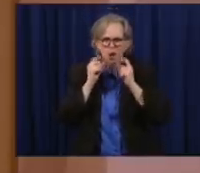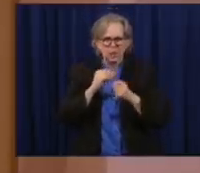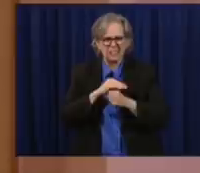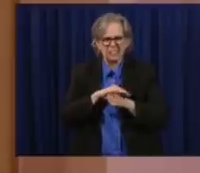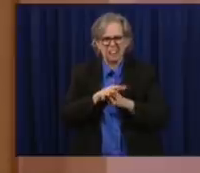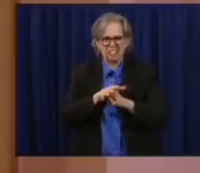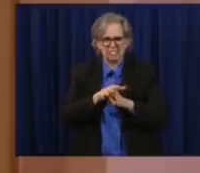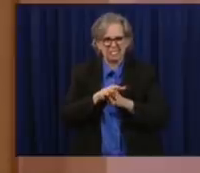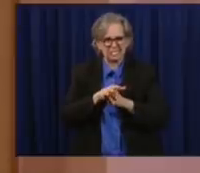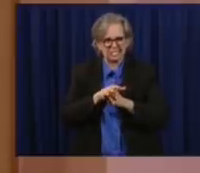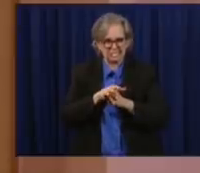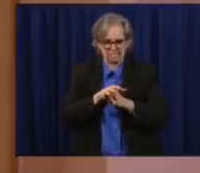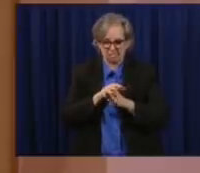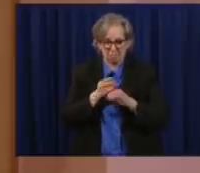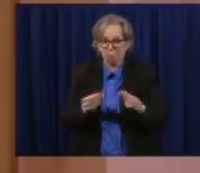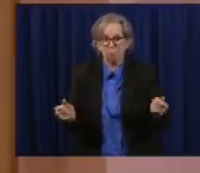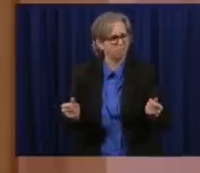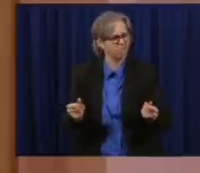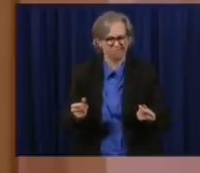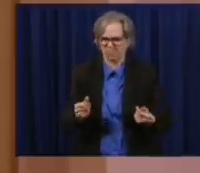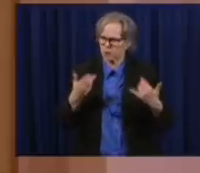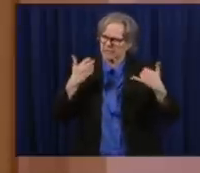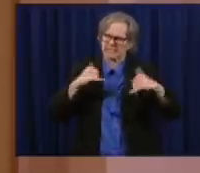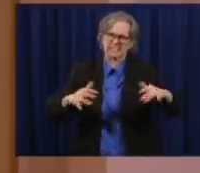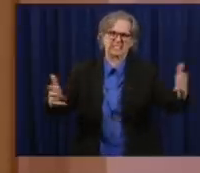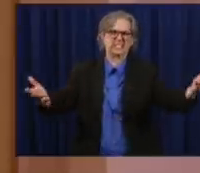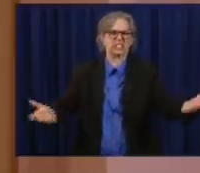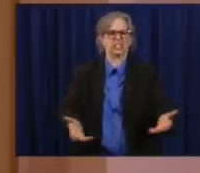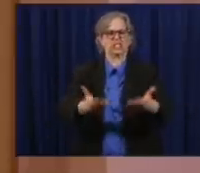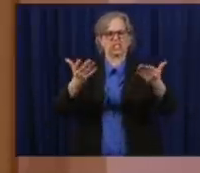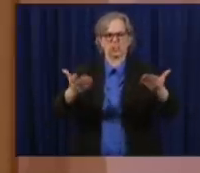we need to learn with it, or we need to live with it safely.